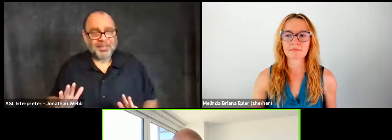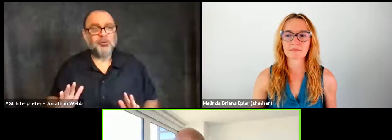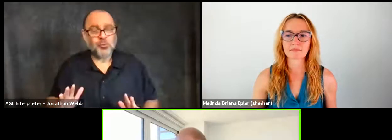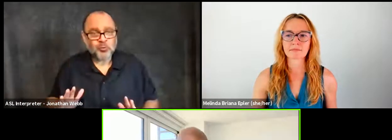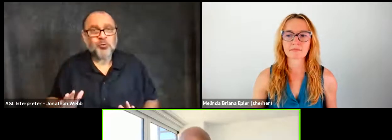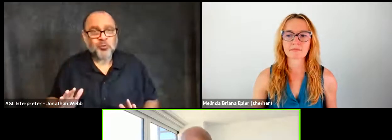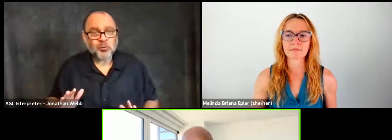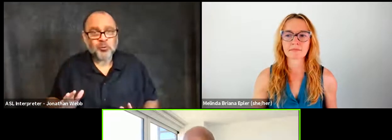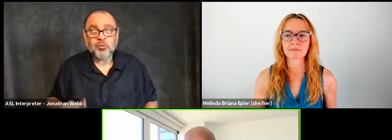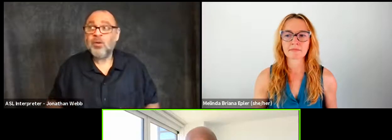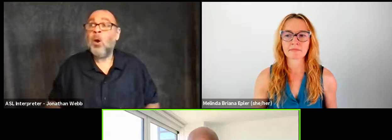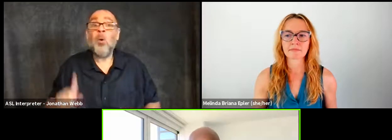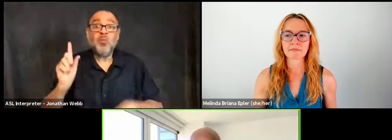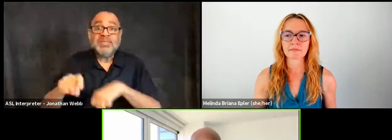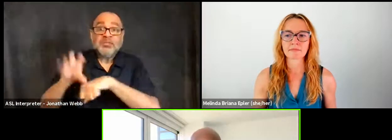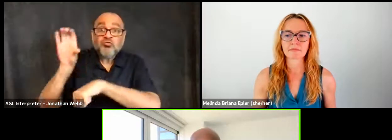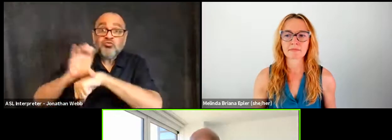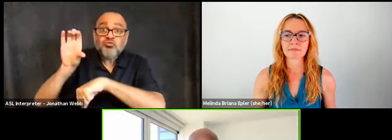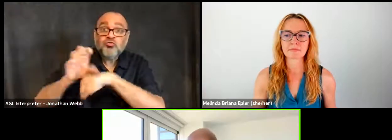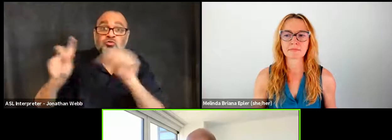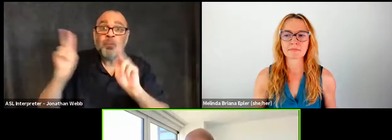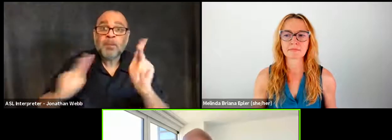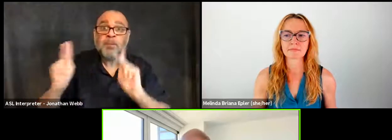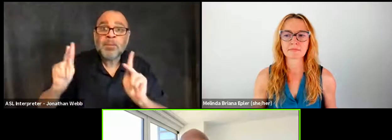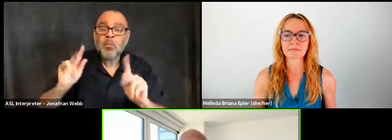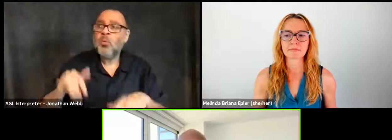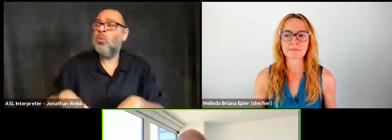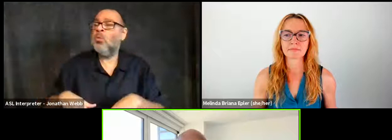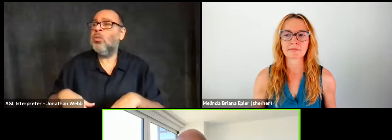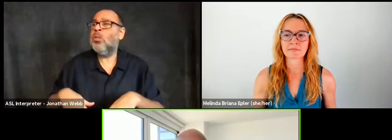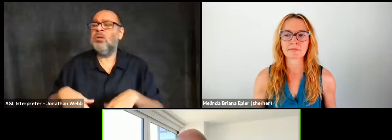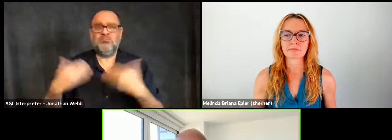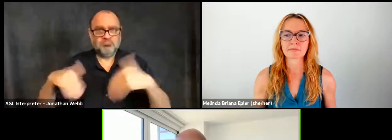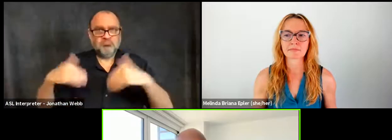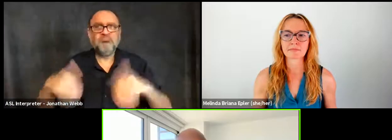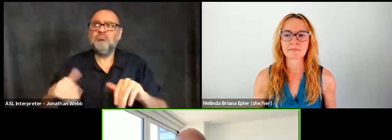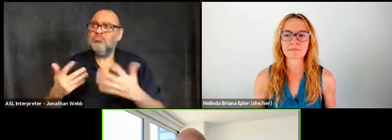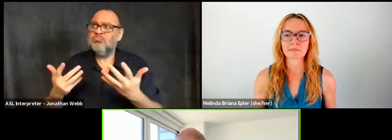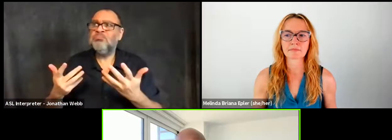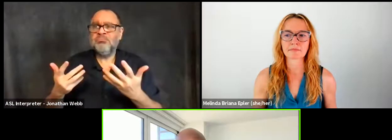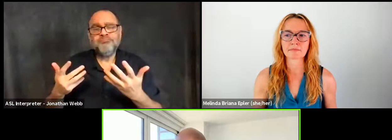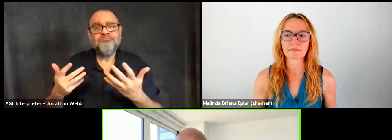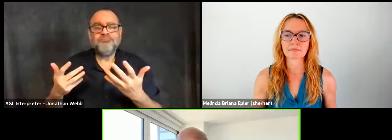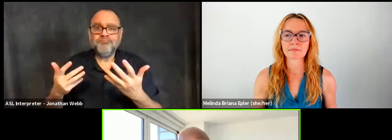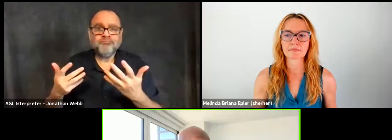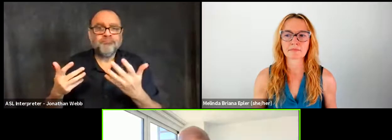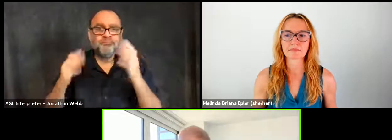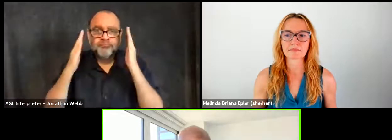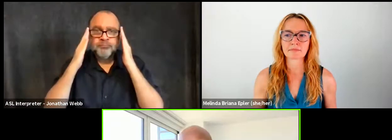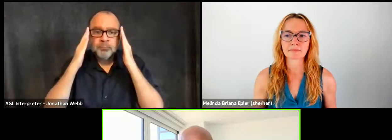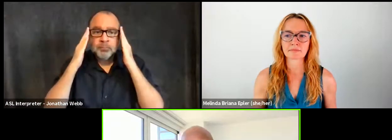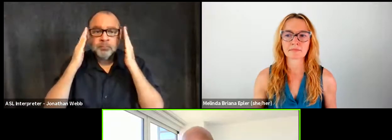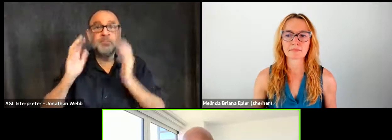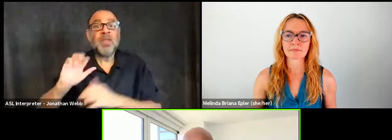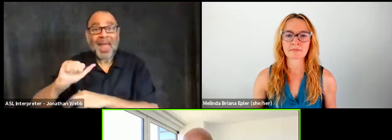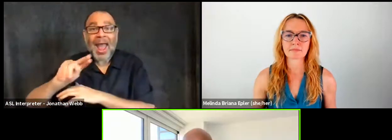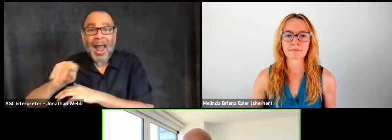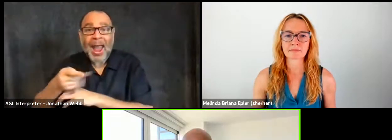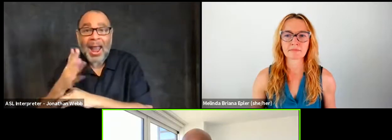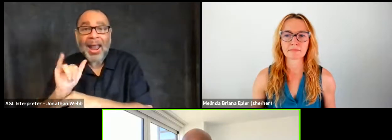we need religious leaders talking about mental health, right? Or we need Anthony, where you continue doing the work you're